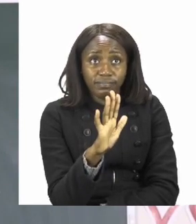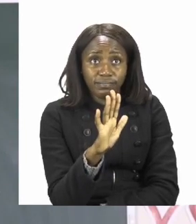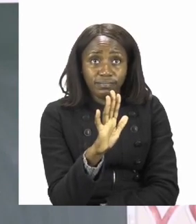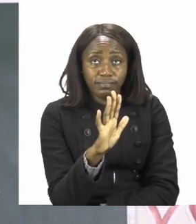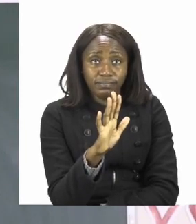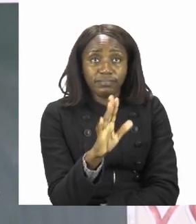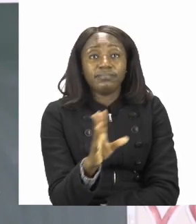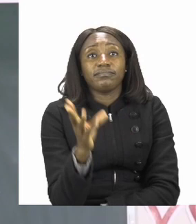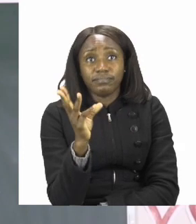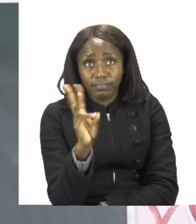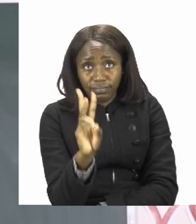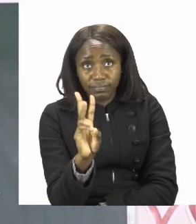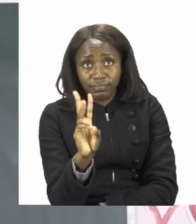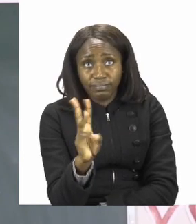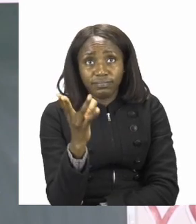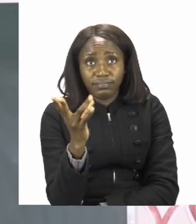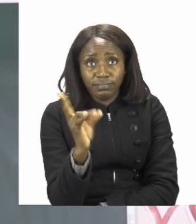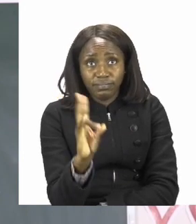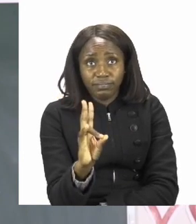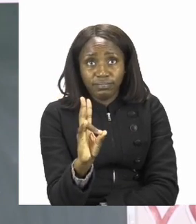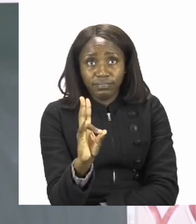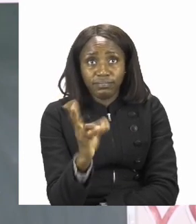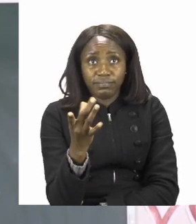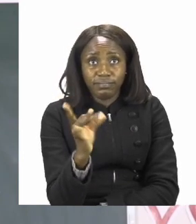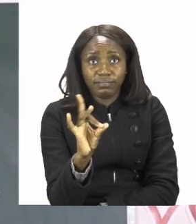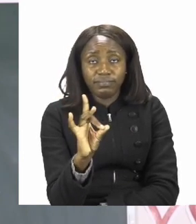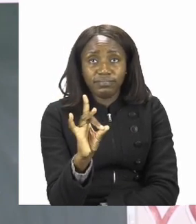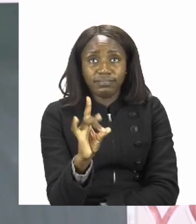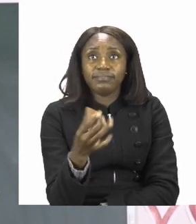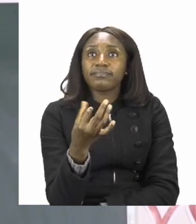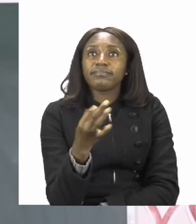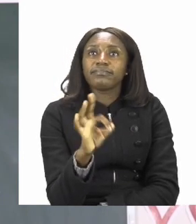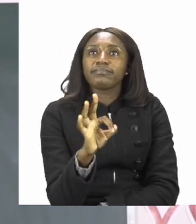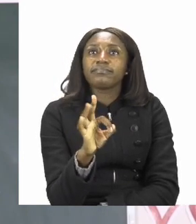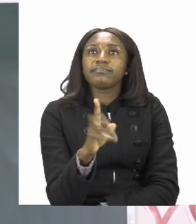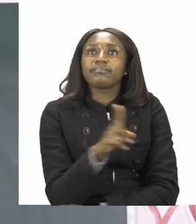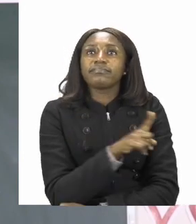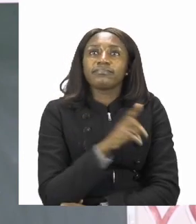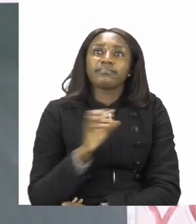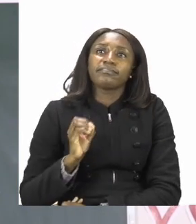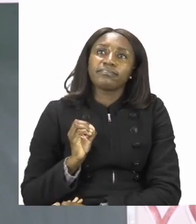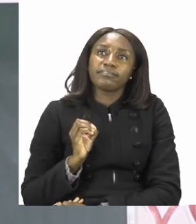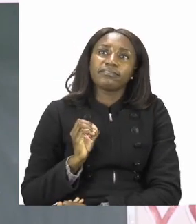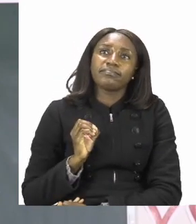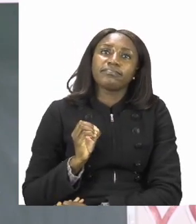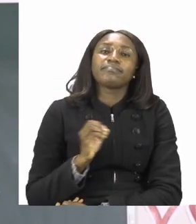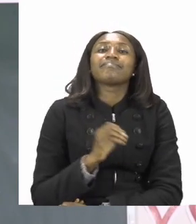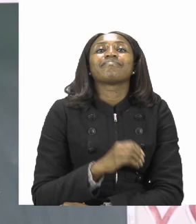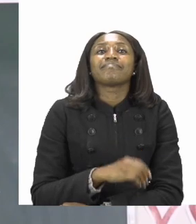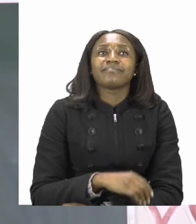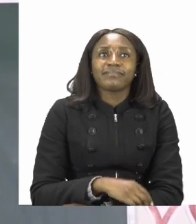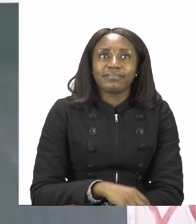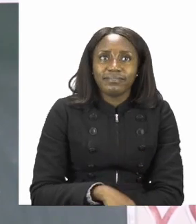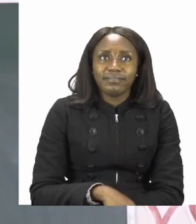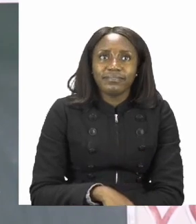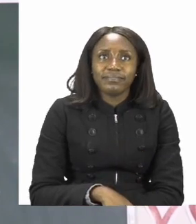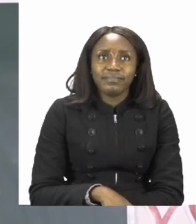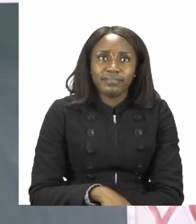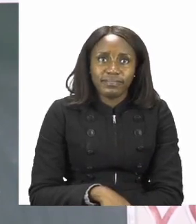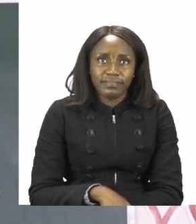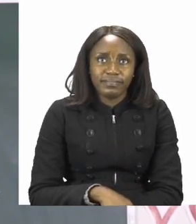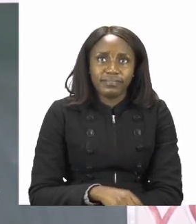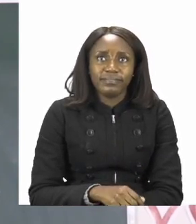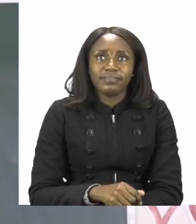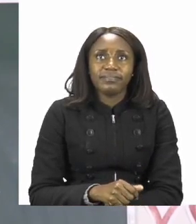on 6, 7, 8, 9, and 10. So that